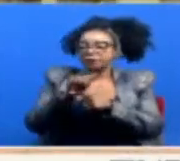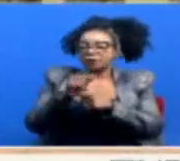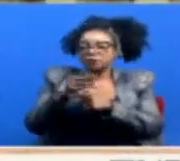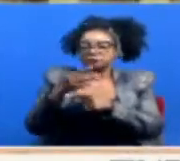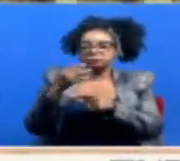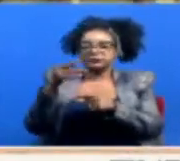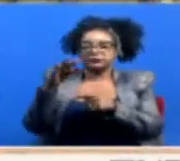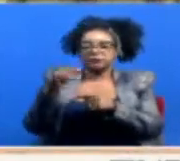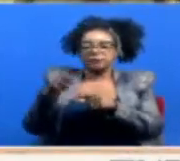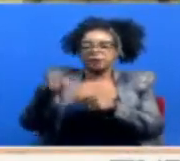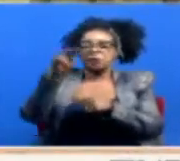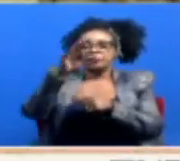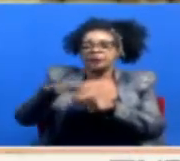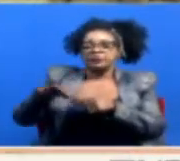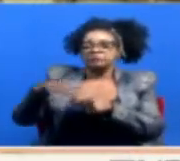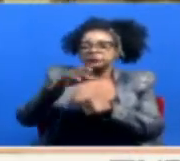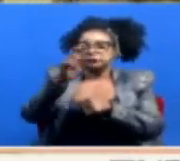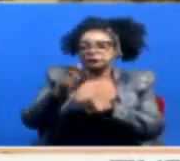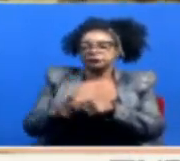North Rift region.